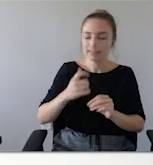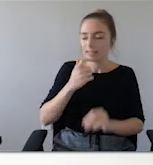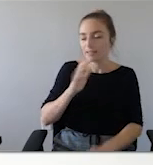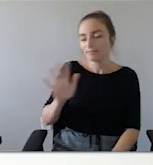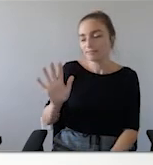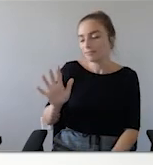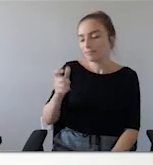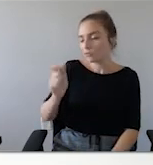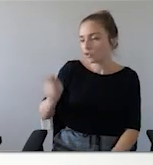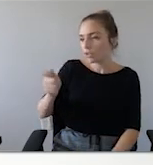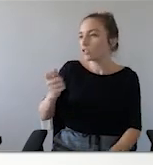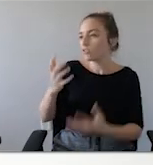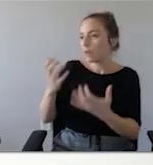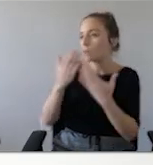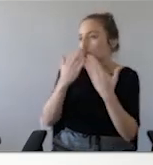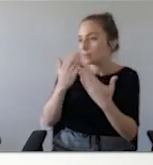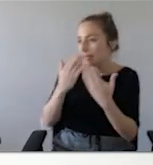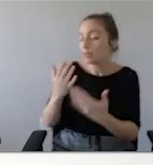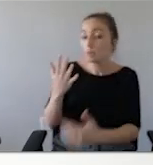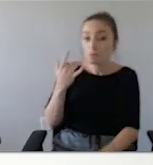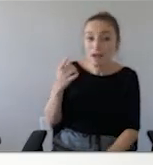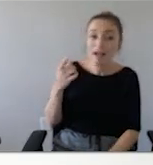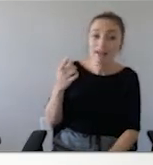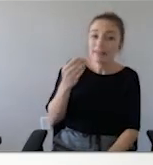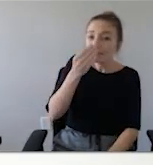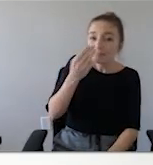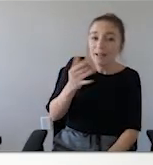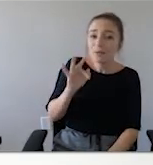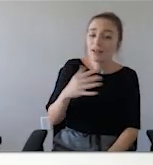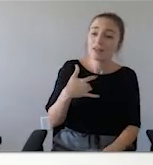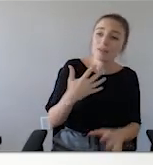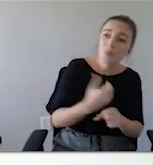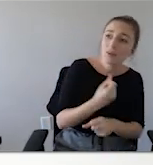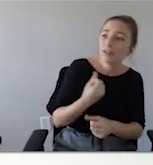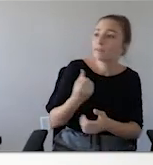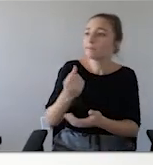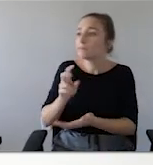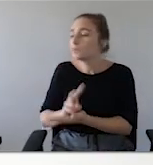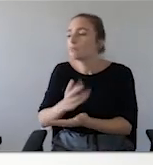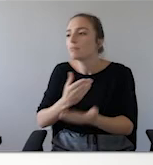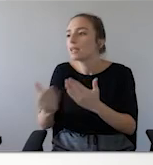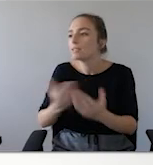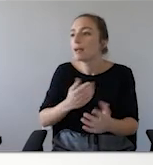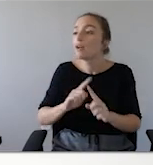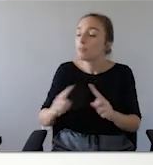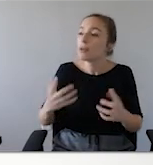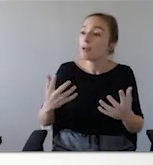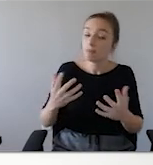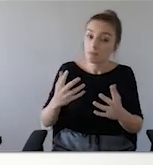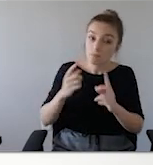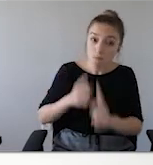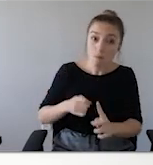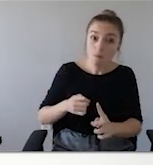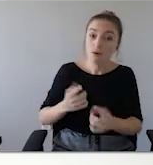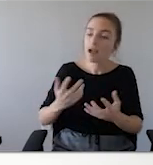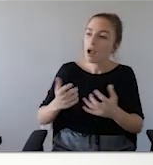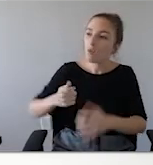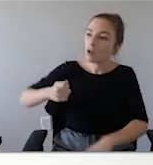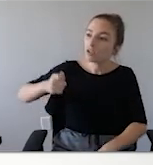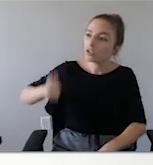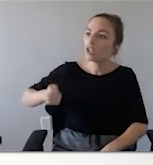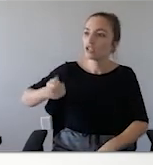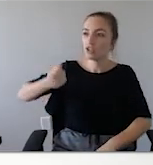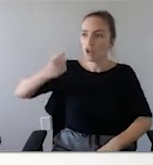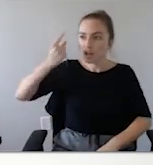you because I don't really care if I win or lose, but I wanted a judge to understand my system and what's happening to